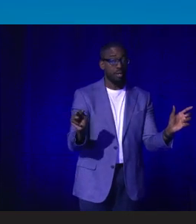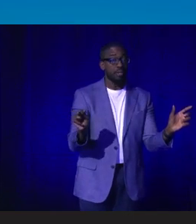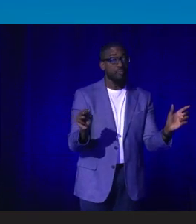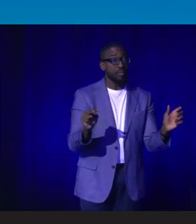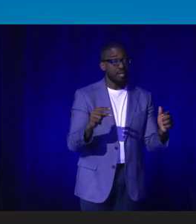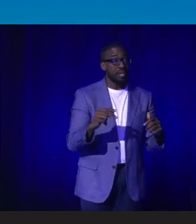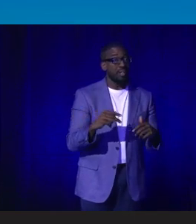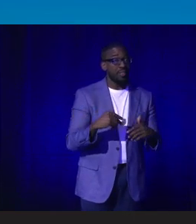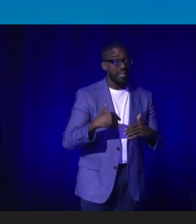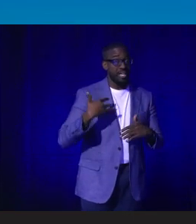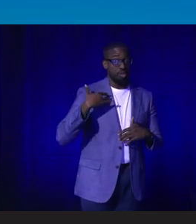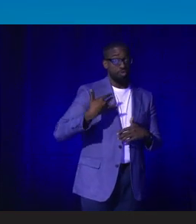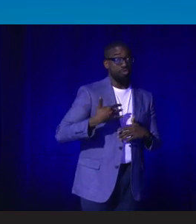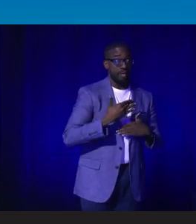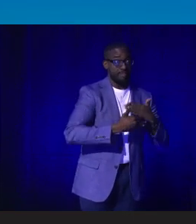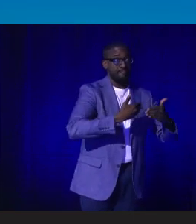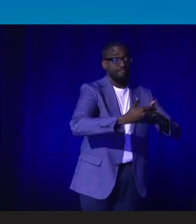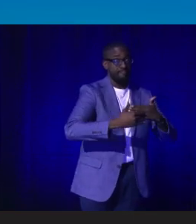little bit